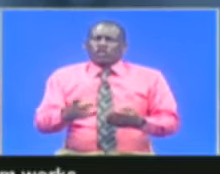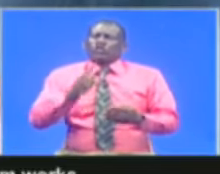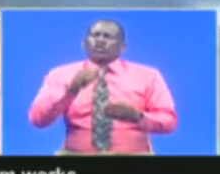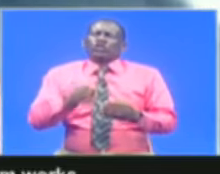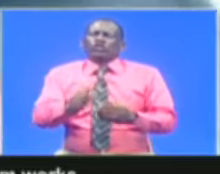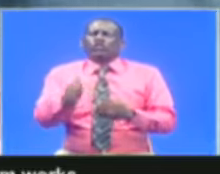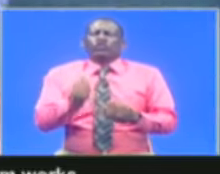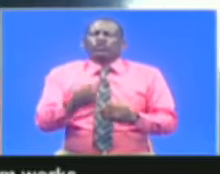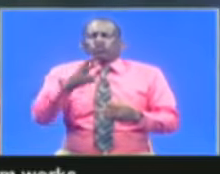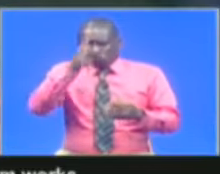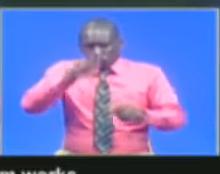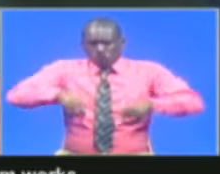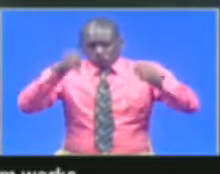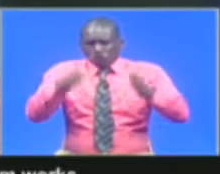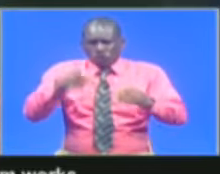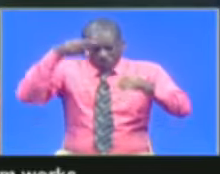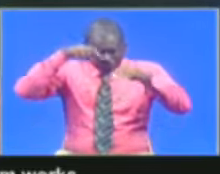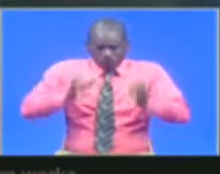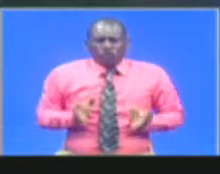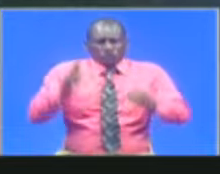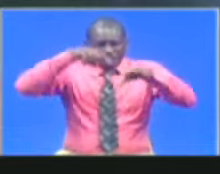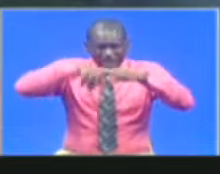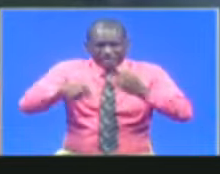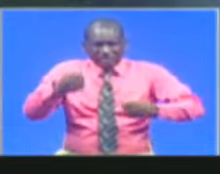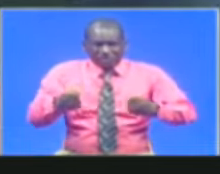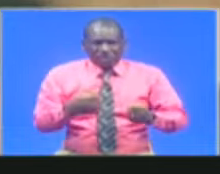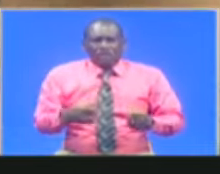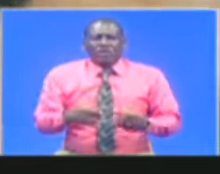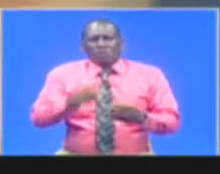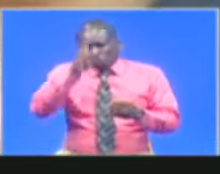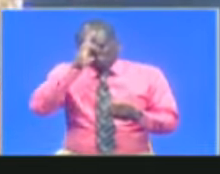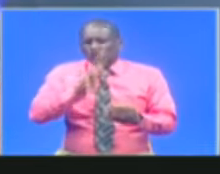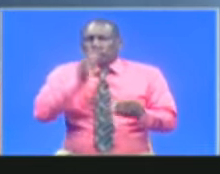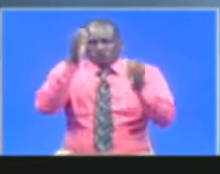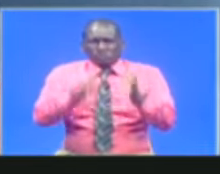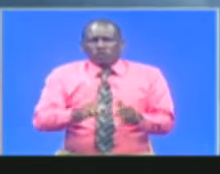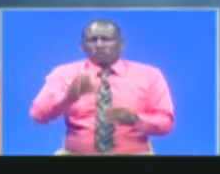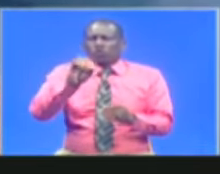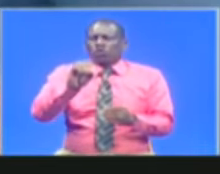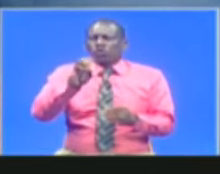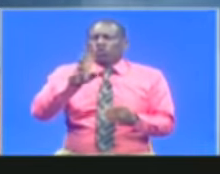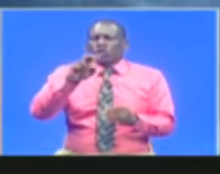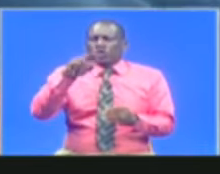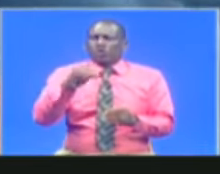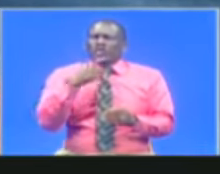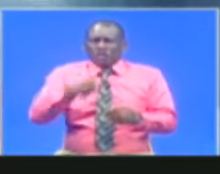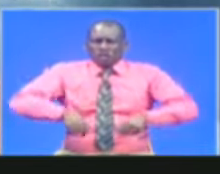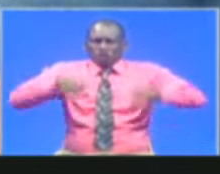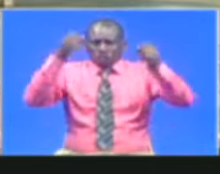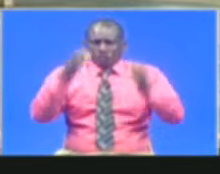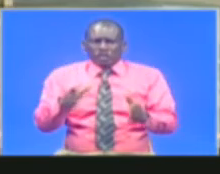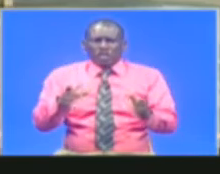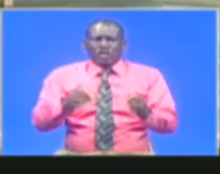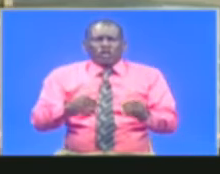who had forced their way into his vehicle. Officer, I have showed you the application. Police spokesman Charles Owino said the officers were in